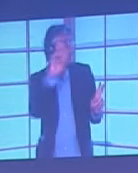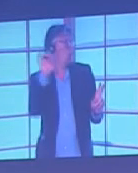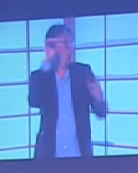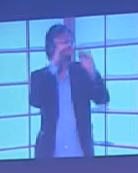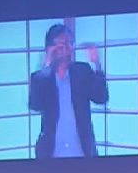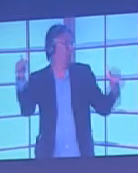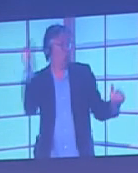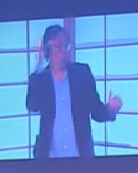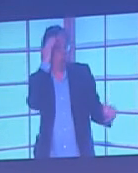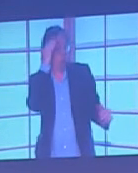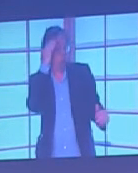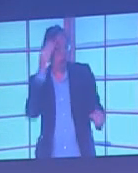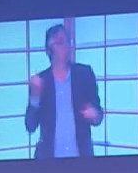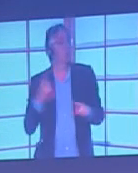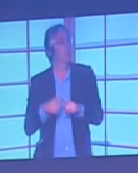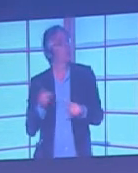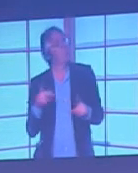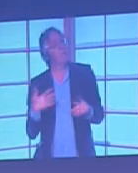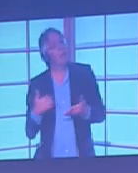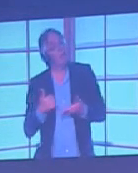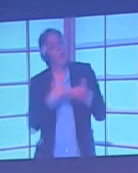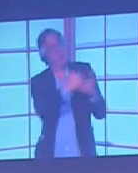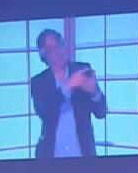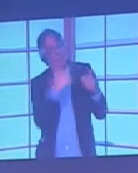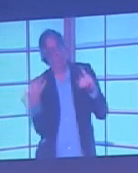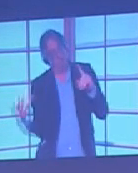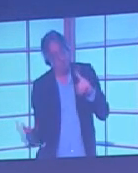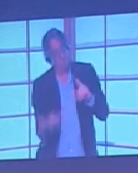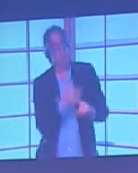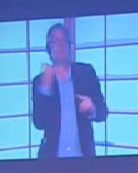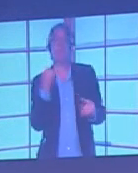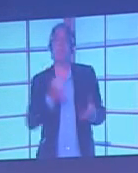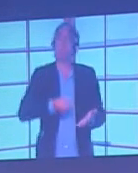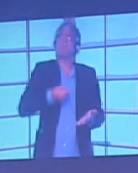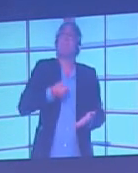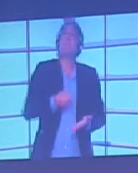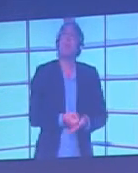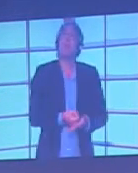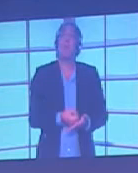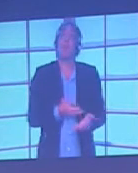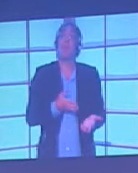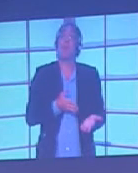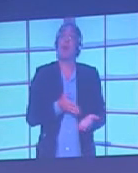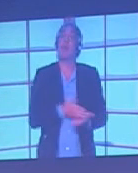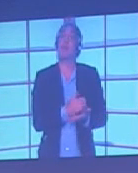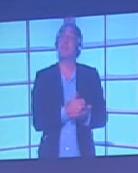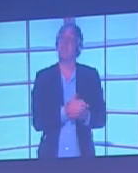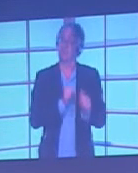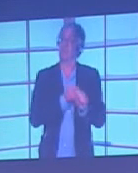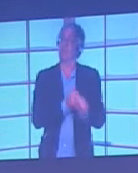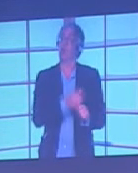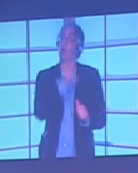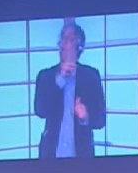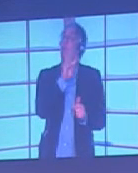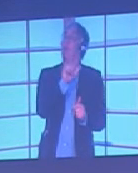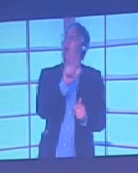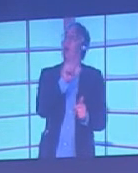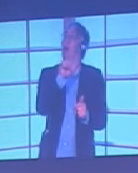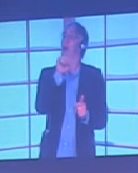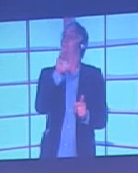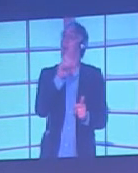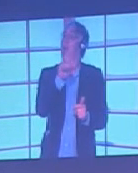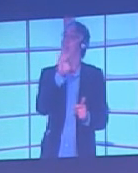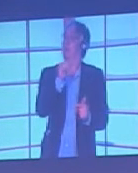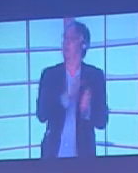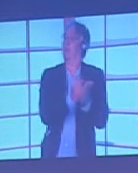work towards those minimum standards, at least, that are in the UEFA CAFE Access for All. In terms of the